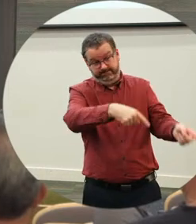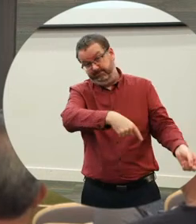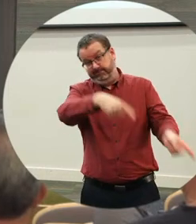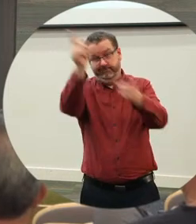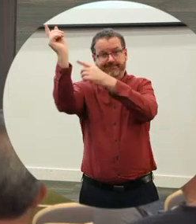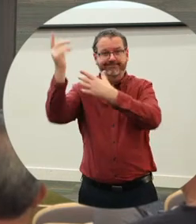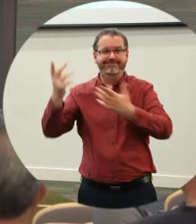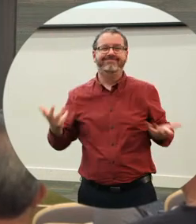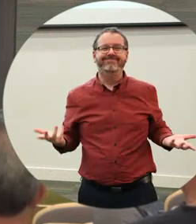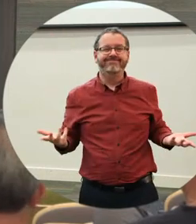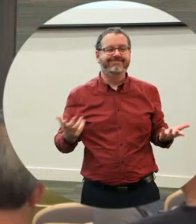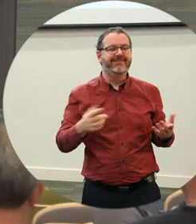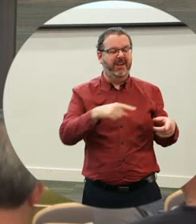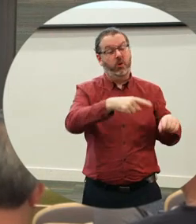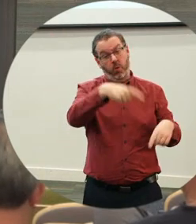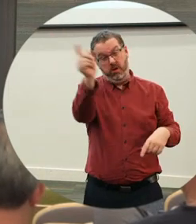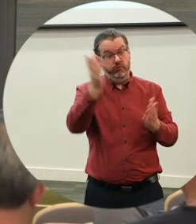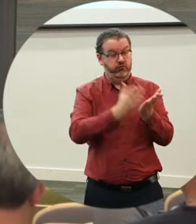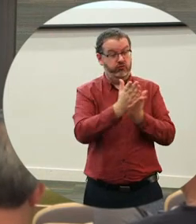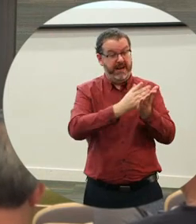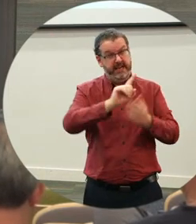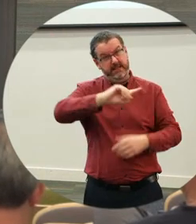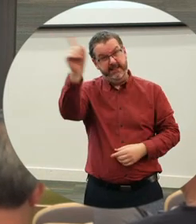grand. So they put them on the train to Dublin.